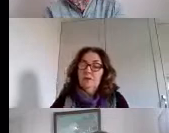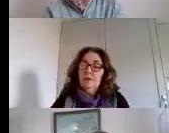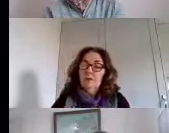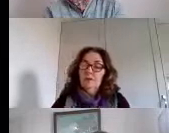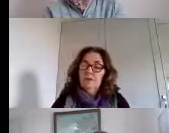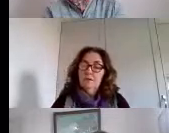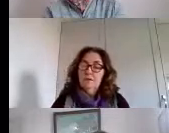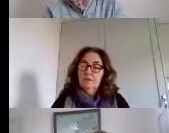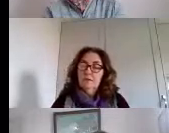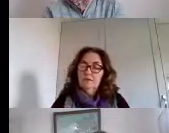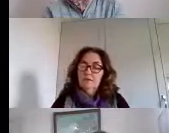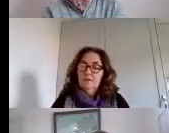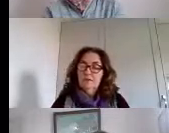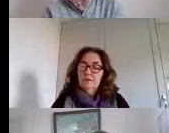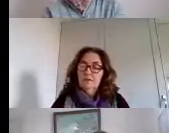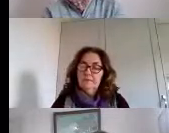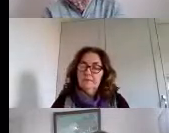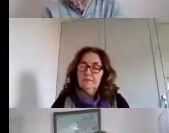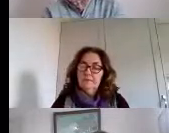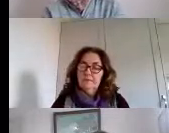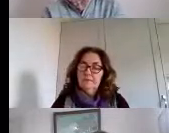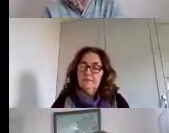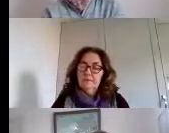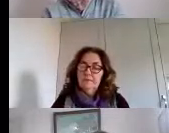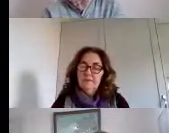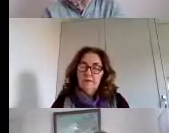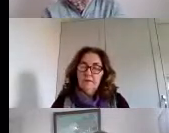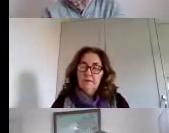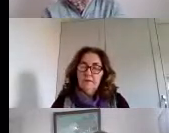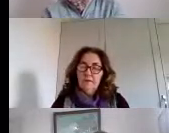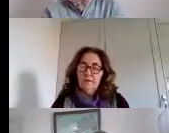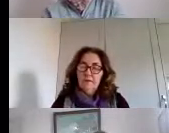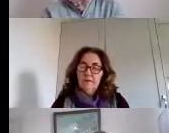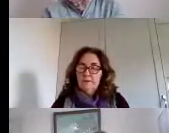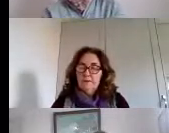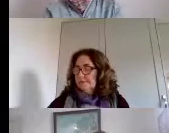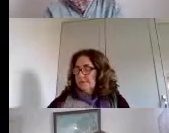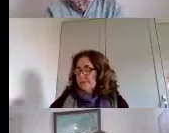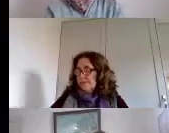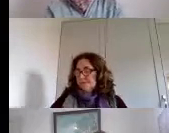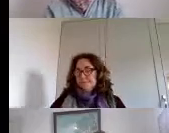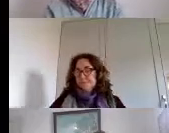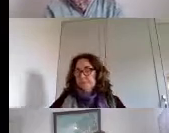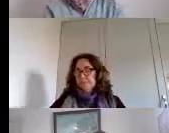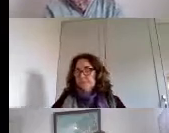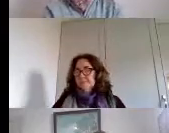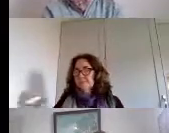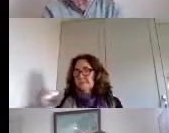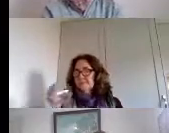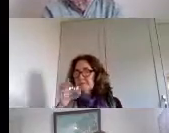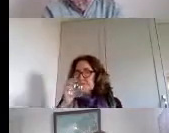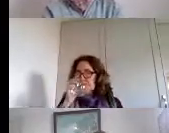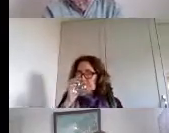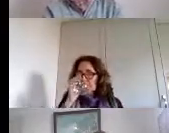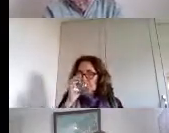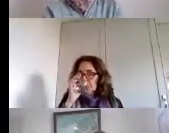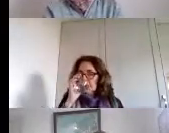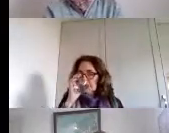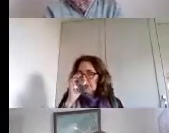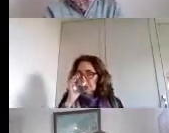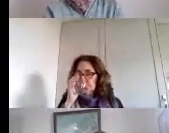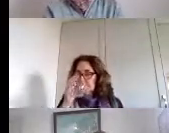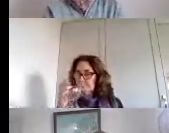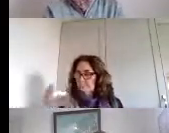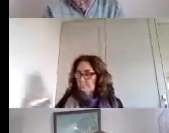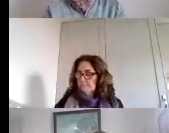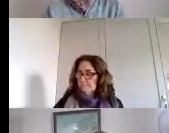not online at all due to safety concerns from their parents and carers. However, during the first period of lockdown, we were